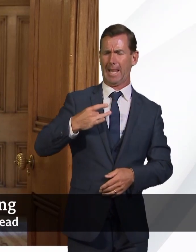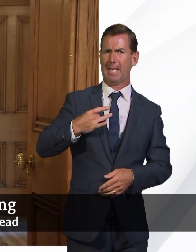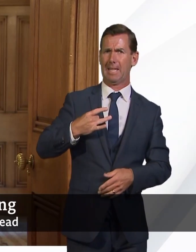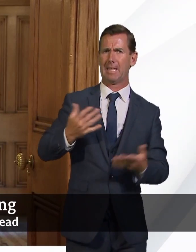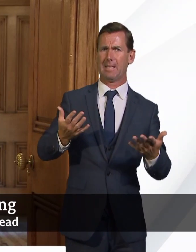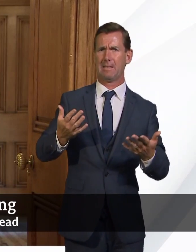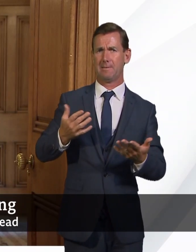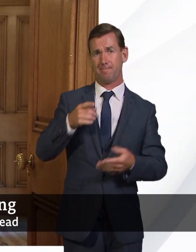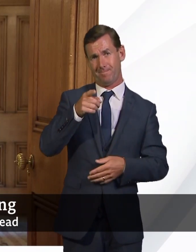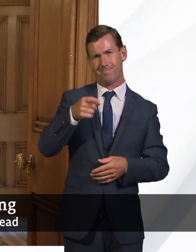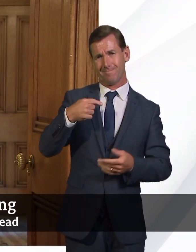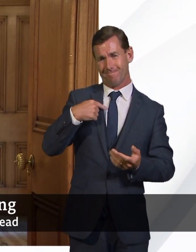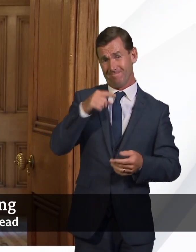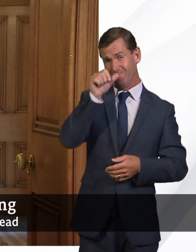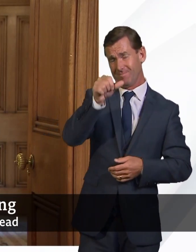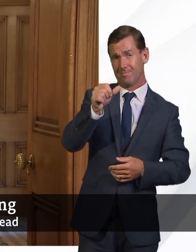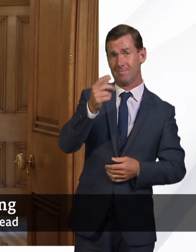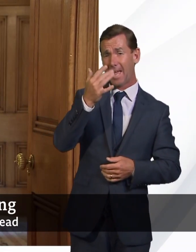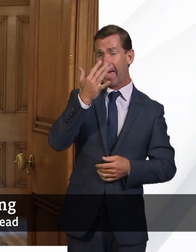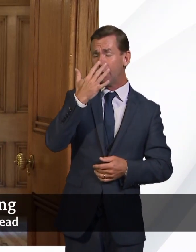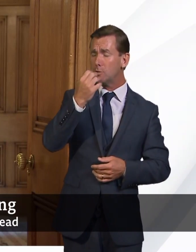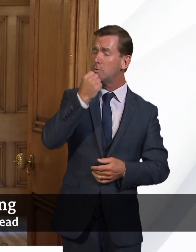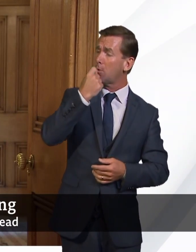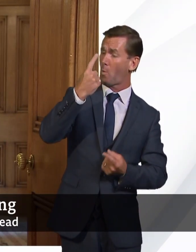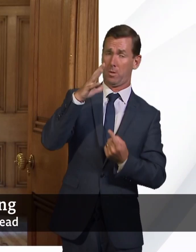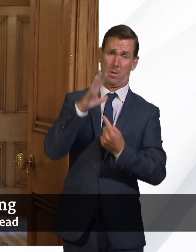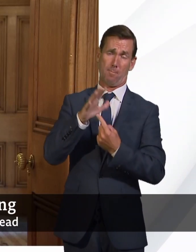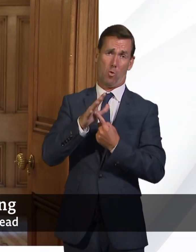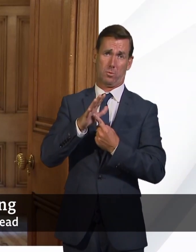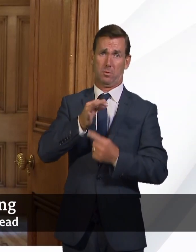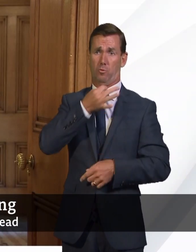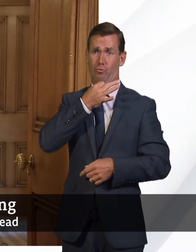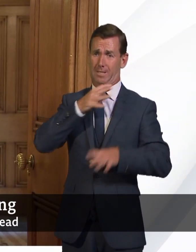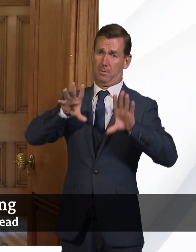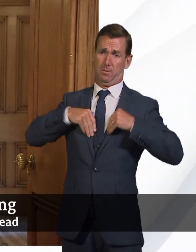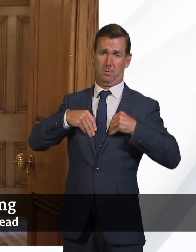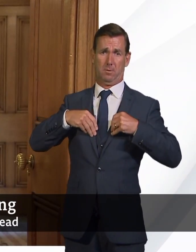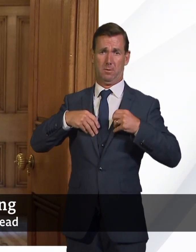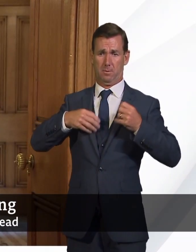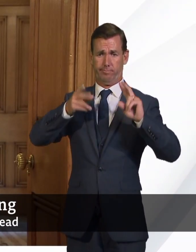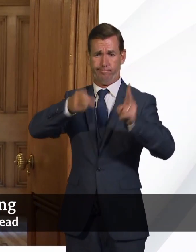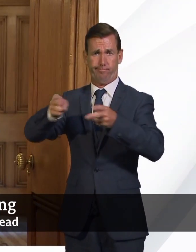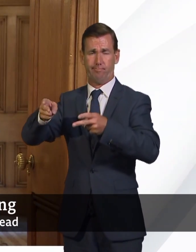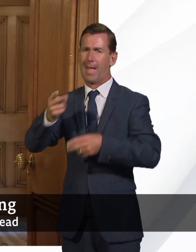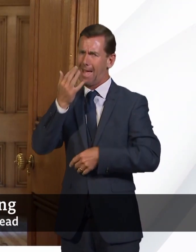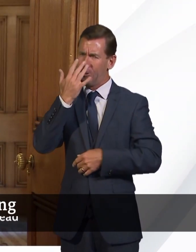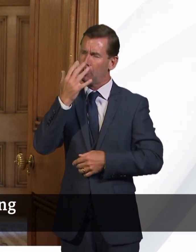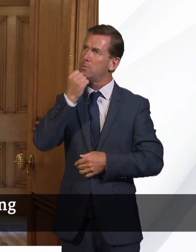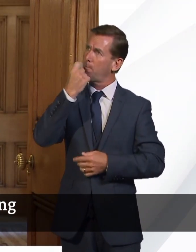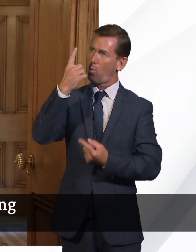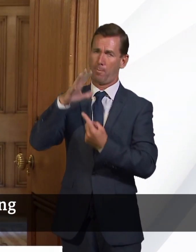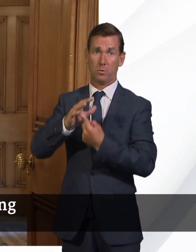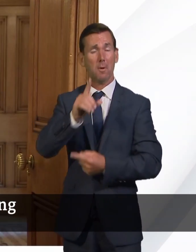is the biggest factor in terms of your risk towards coronavirus, but absolutely we need to make